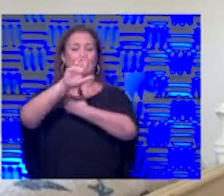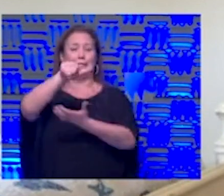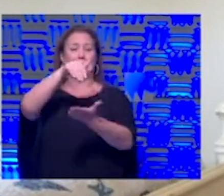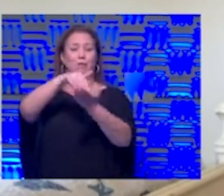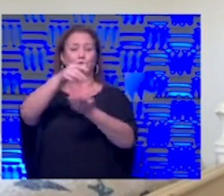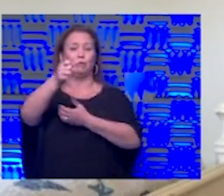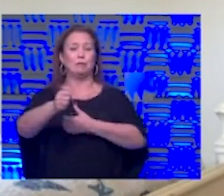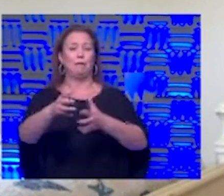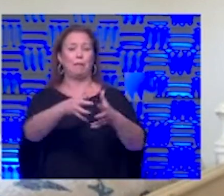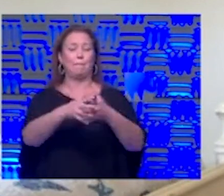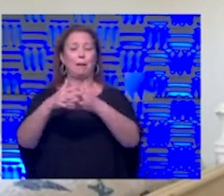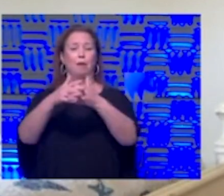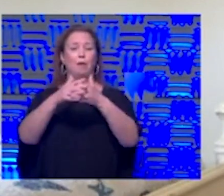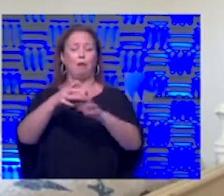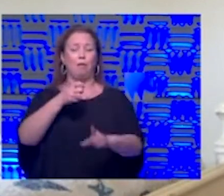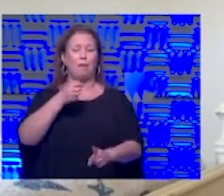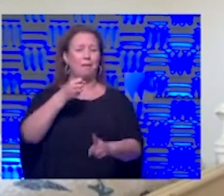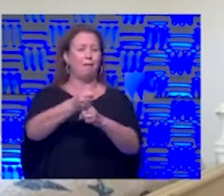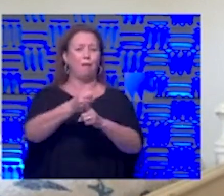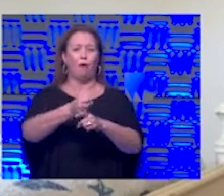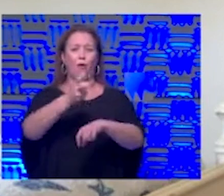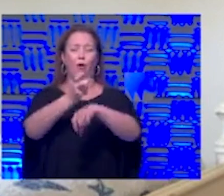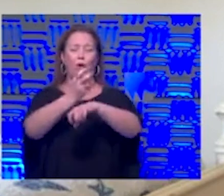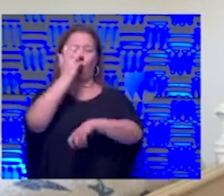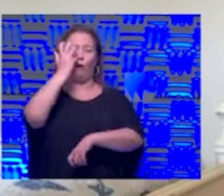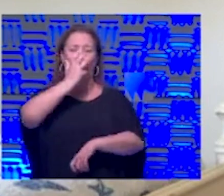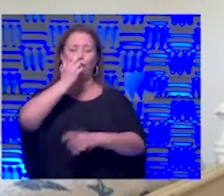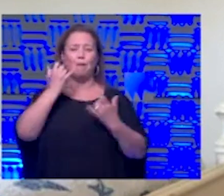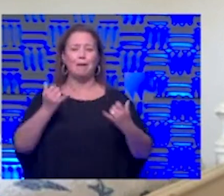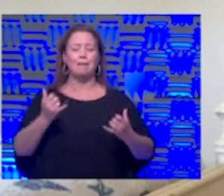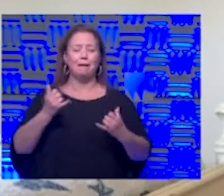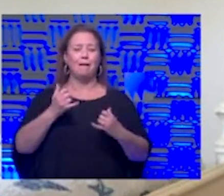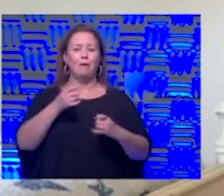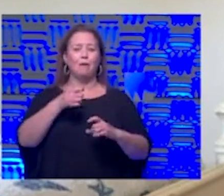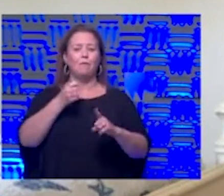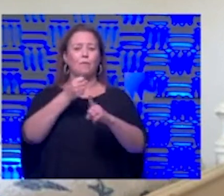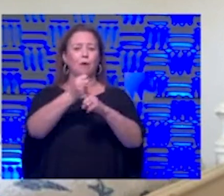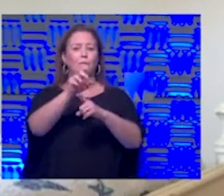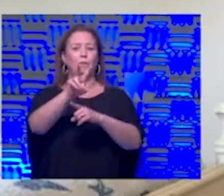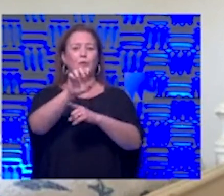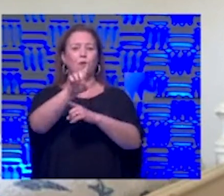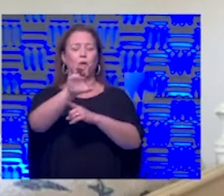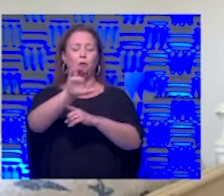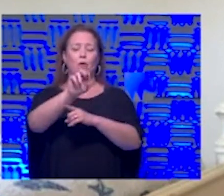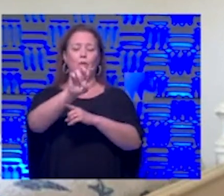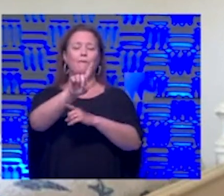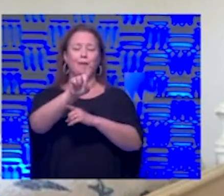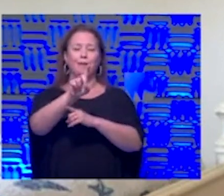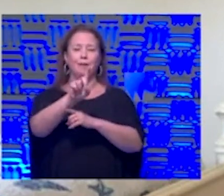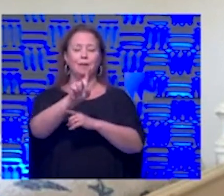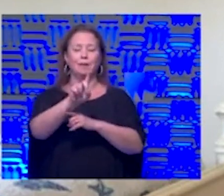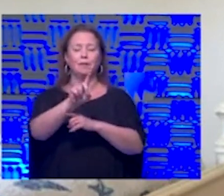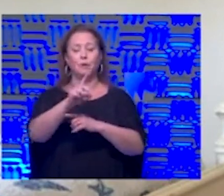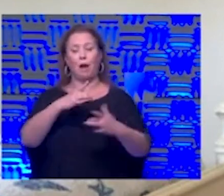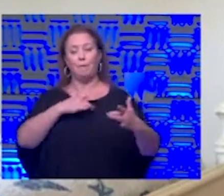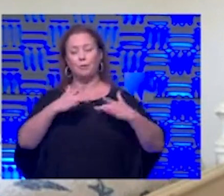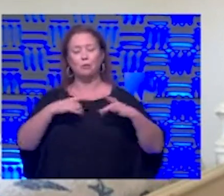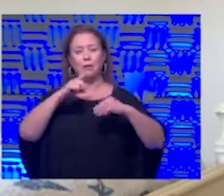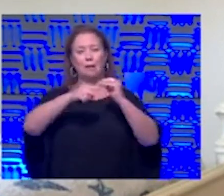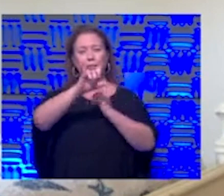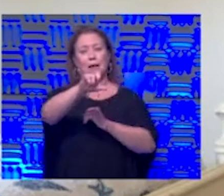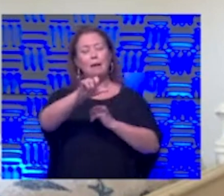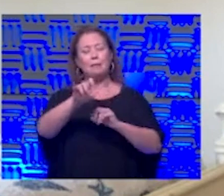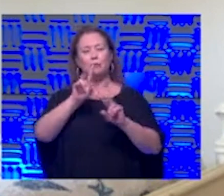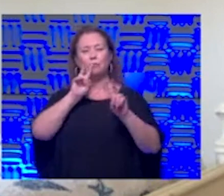South America, which are being hit very hard by this disease right now. So I think that's a concern. But I think you just have to watch as you